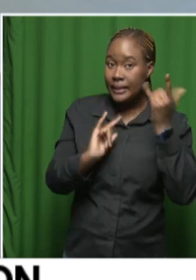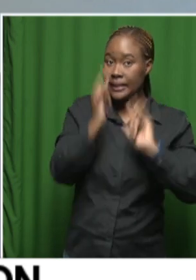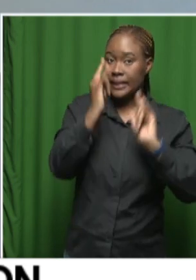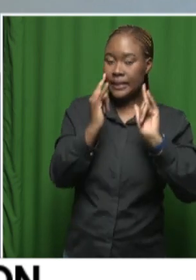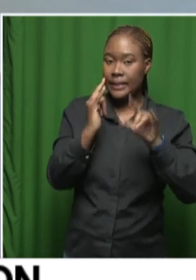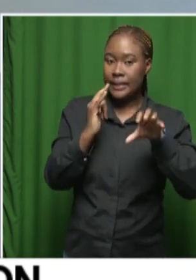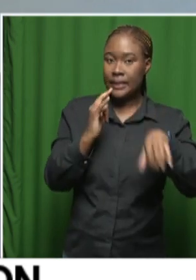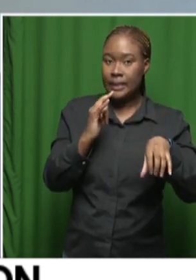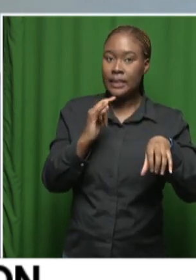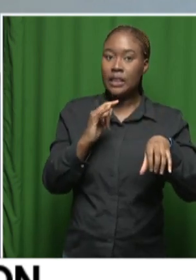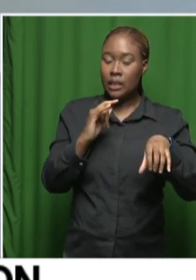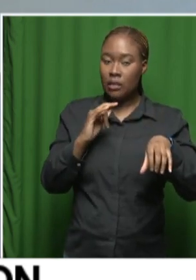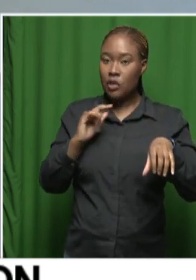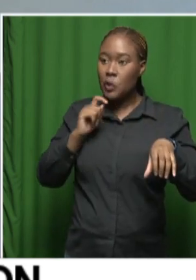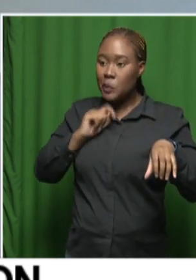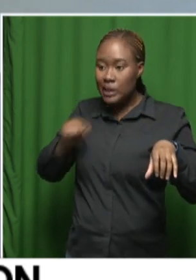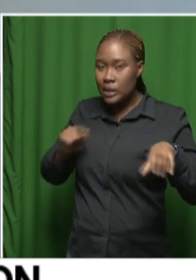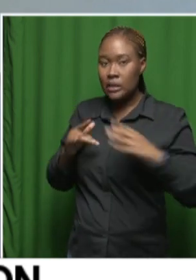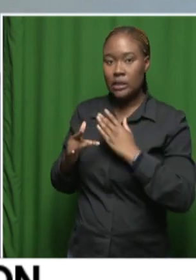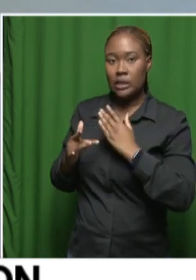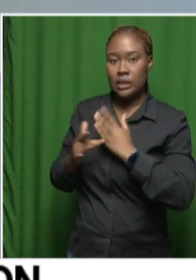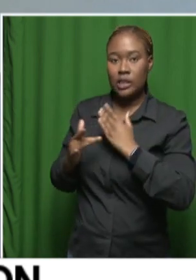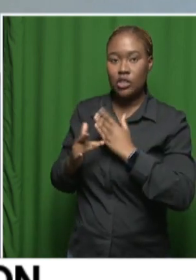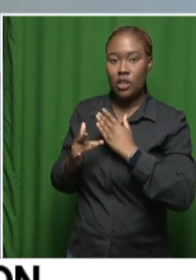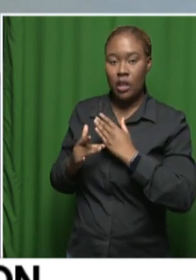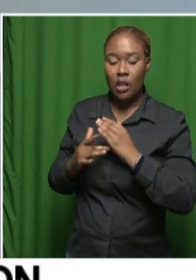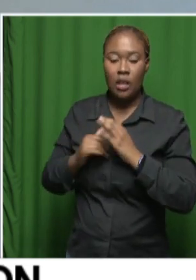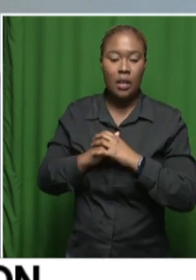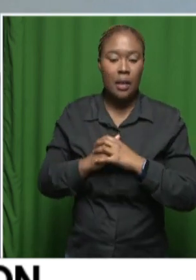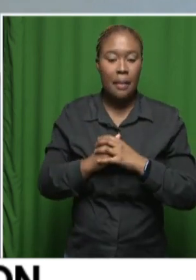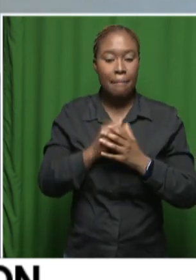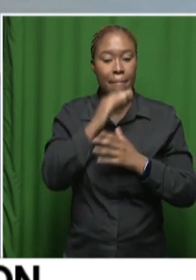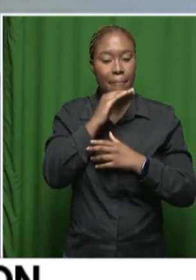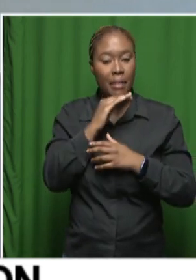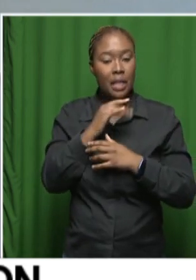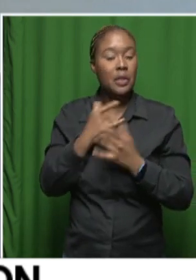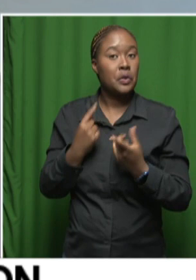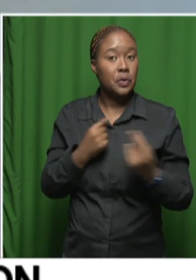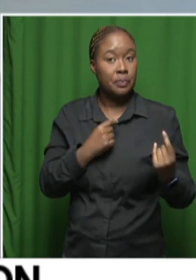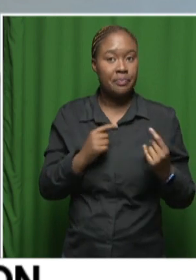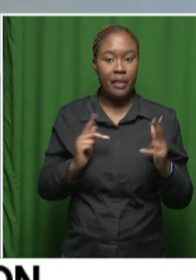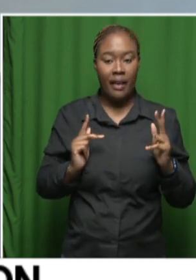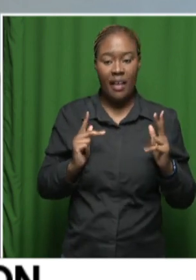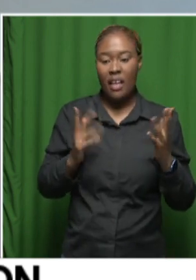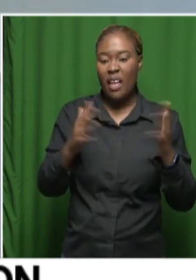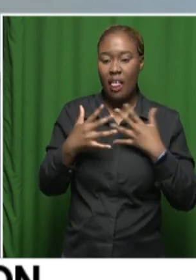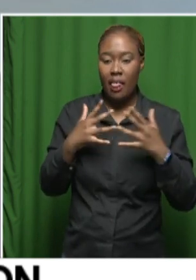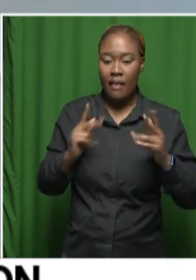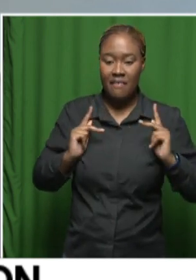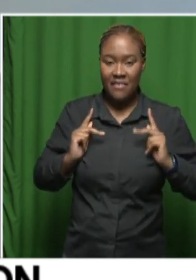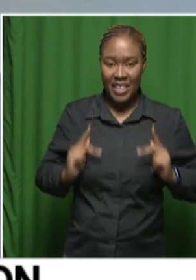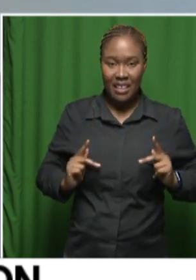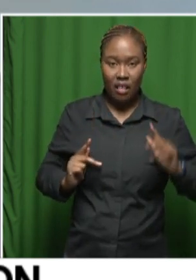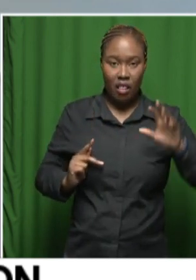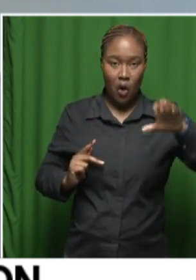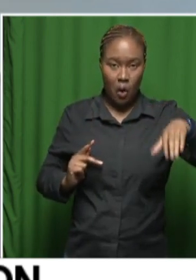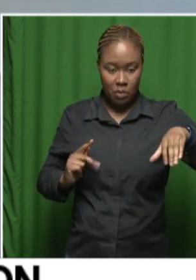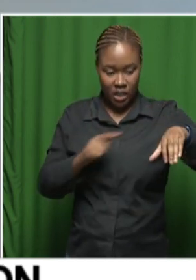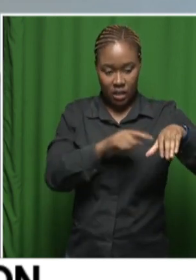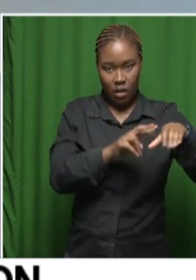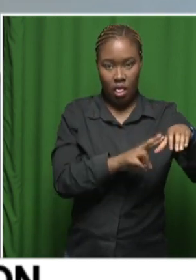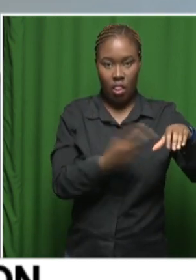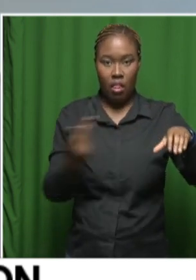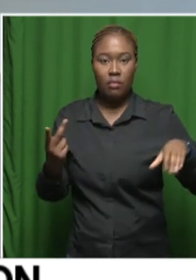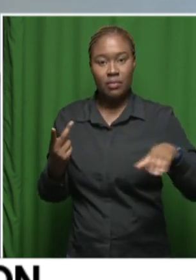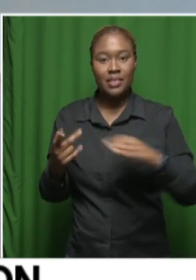simple terms. So with digital twins, what that does is it takes a physical object and then it replicates it into a digital form.